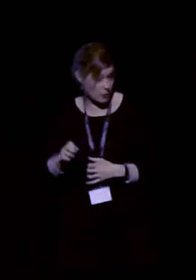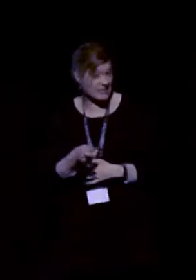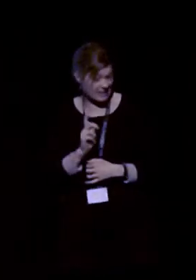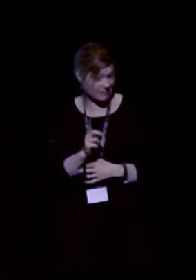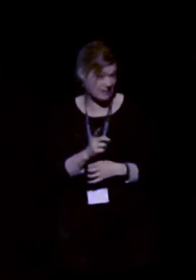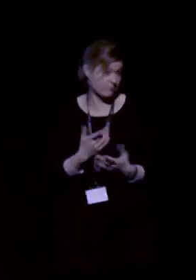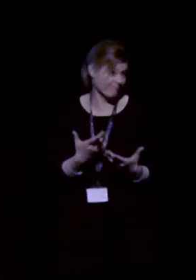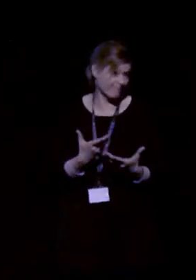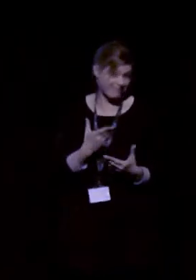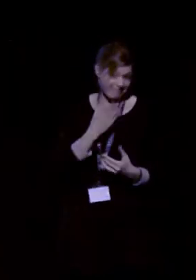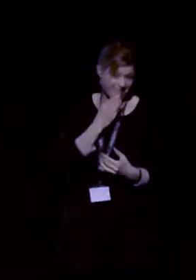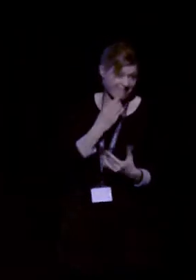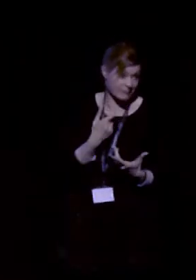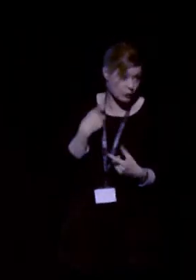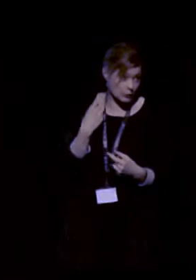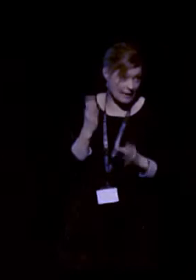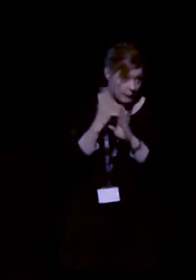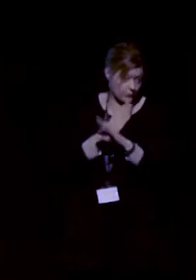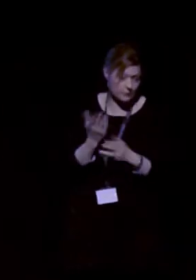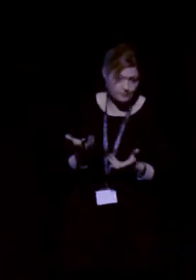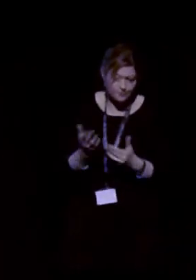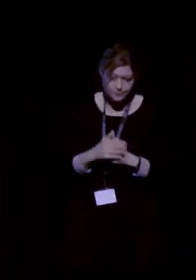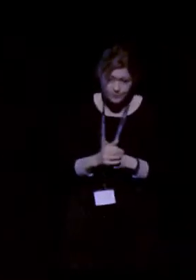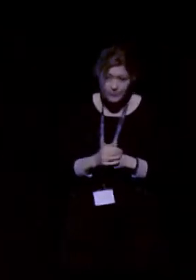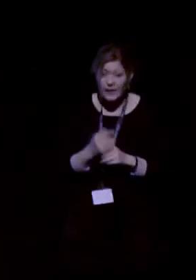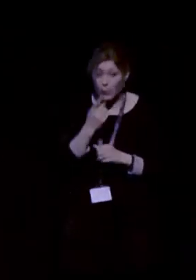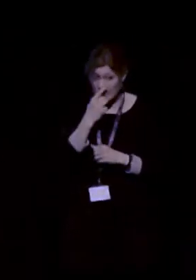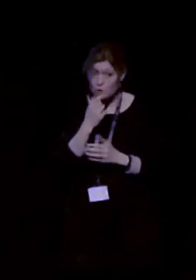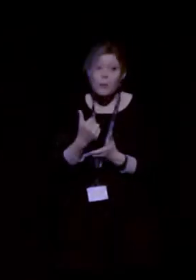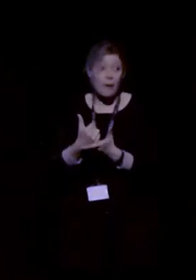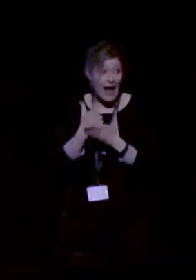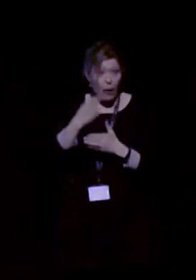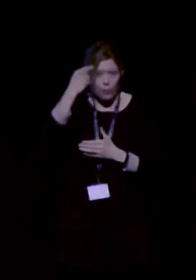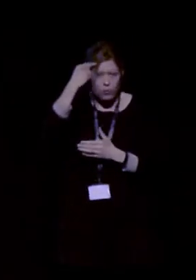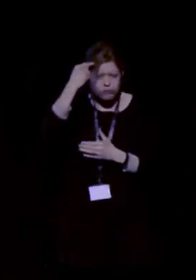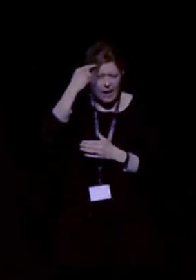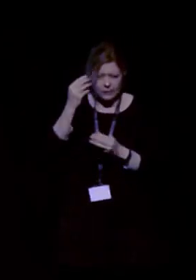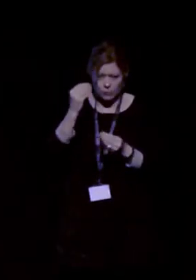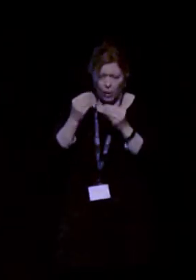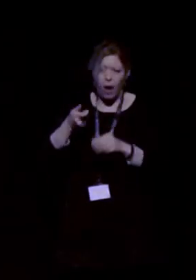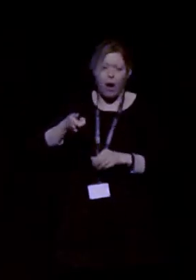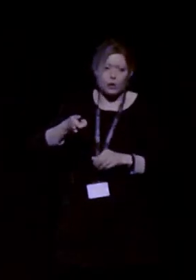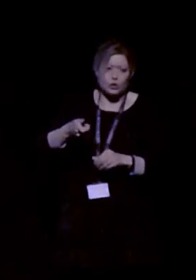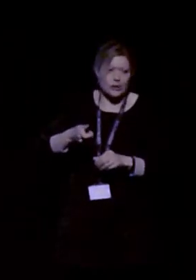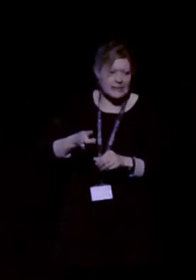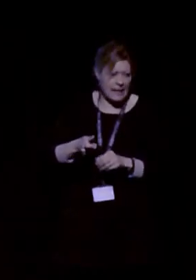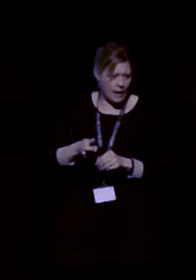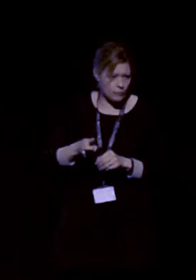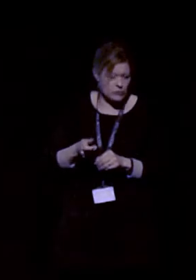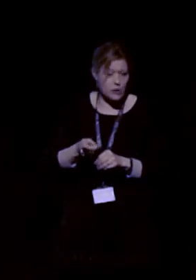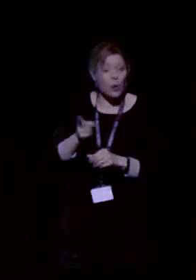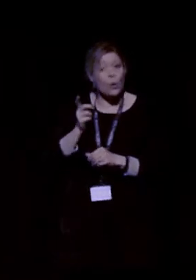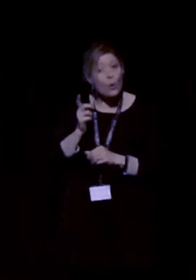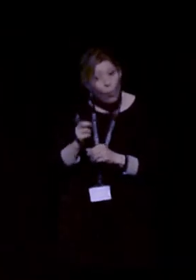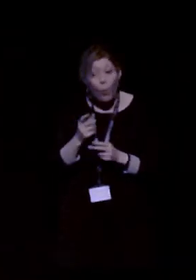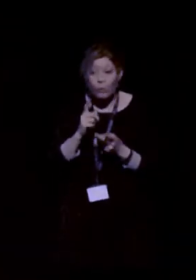are, well, one is that it might reduce central gain, what I was talking about at the beginning of the talk. It might simply